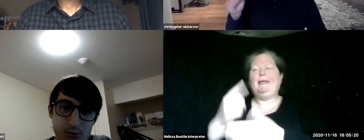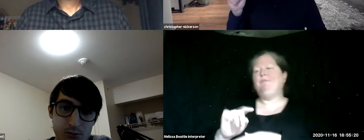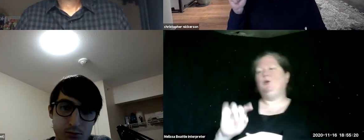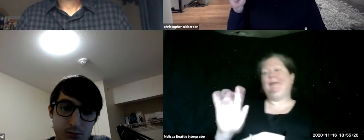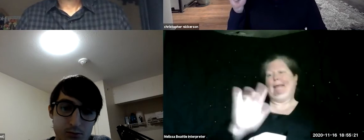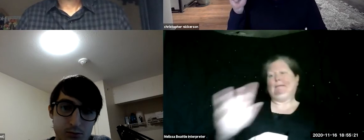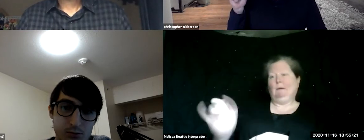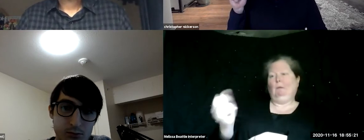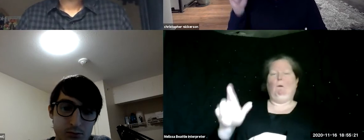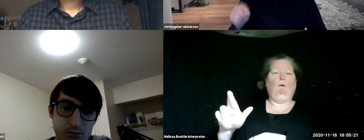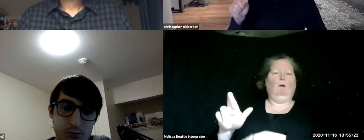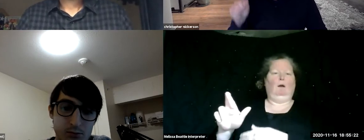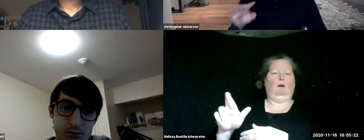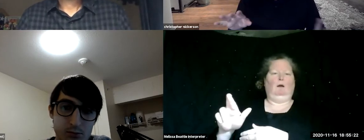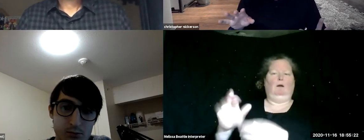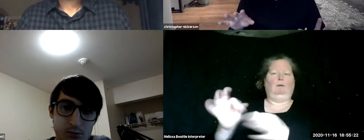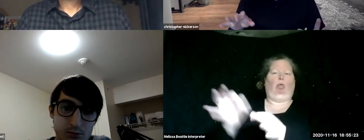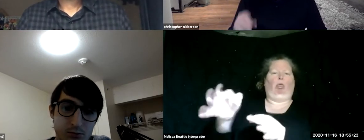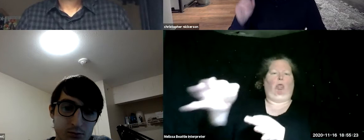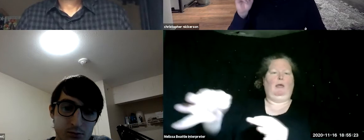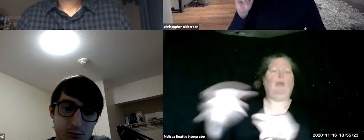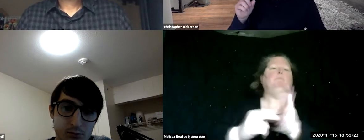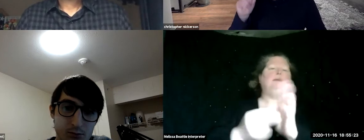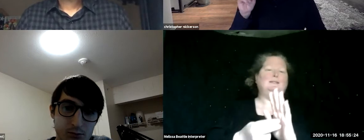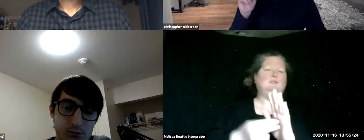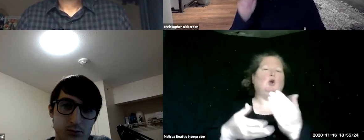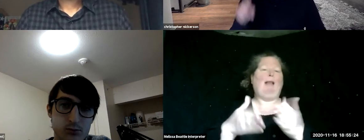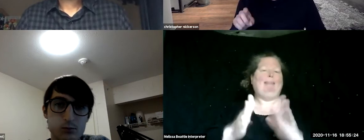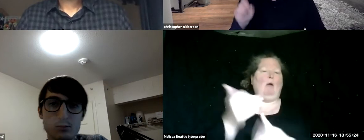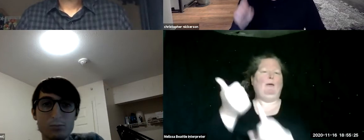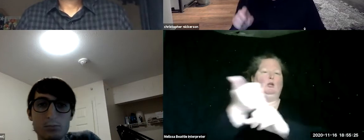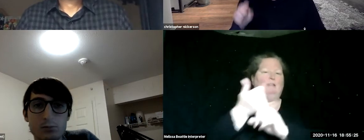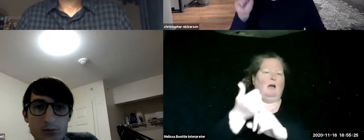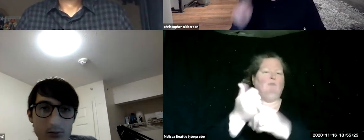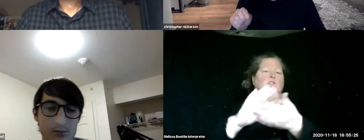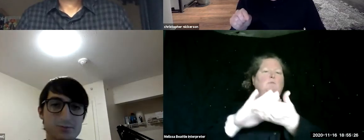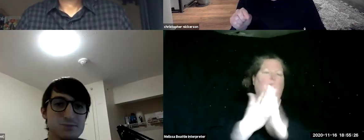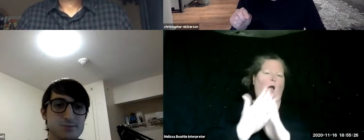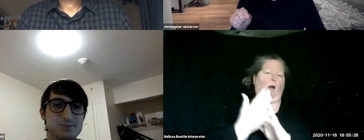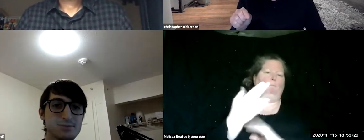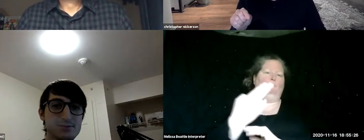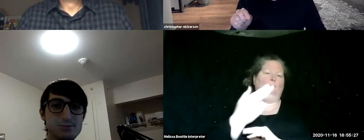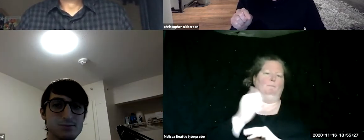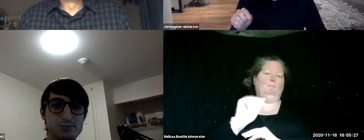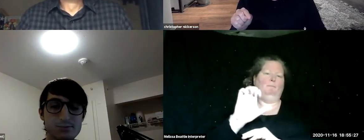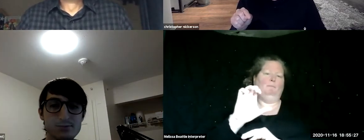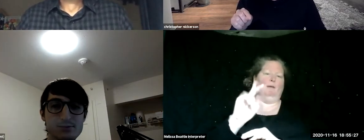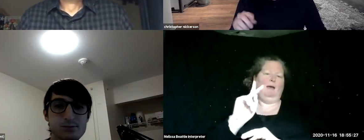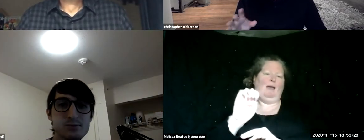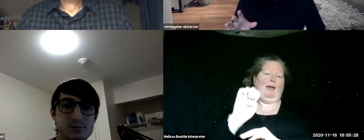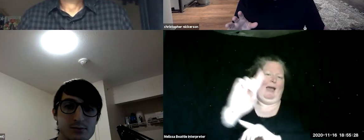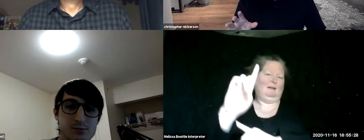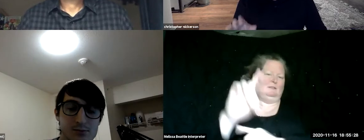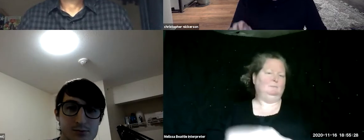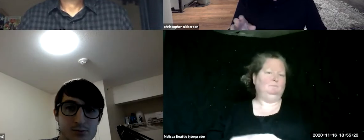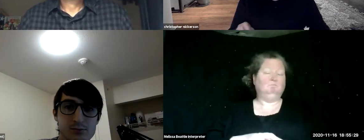later, that you are allowing yourself to get hacked. It's like, you're clicking the definitely hack me, it's totally fine button. And as